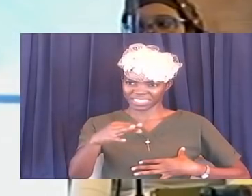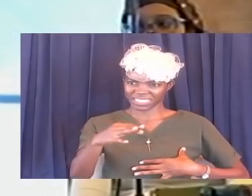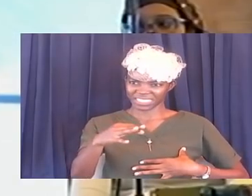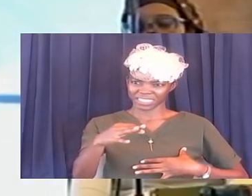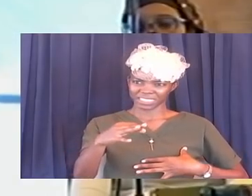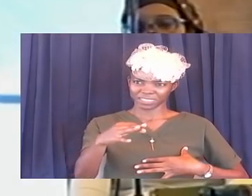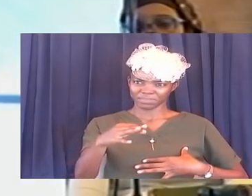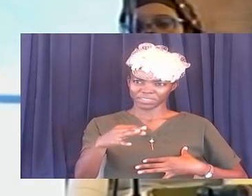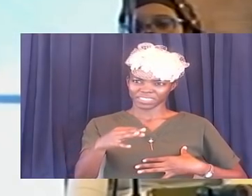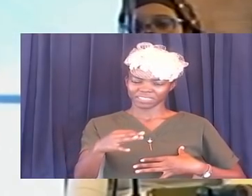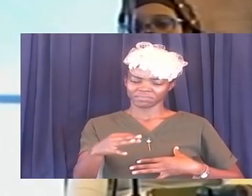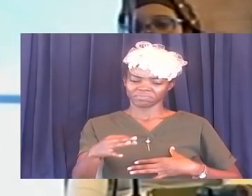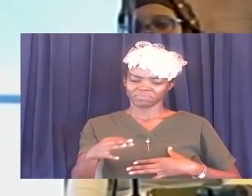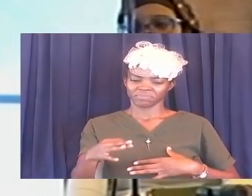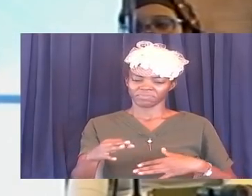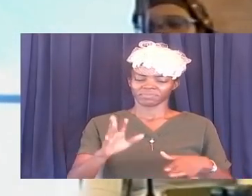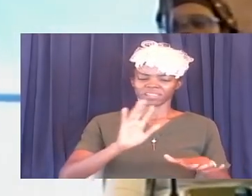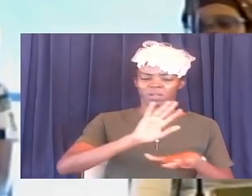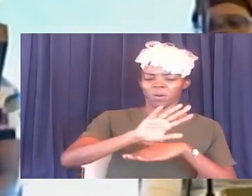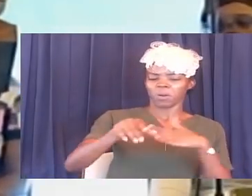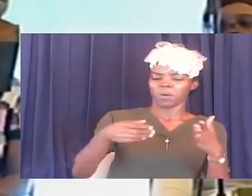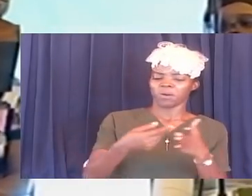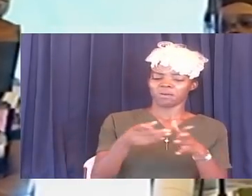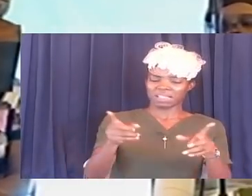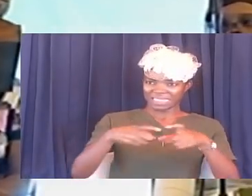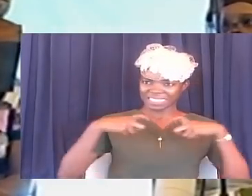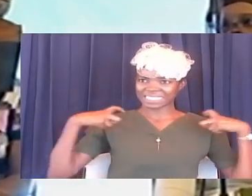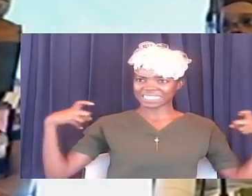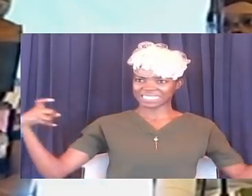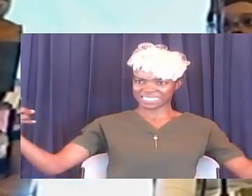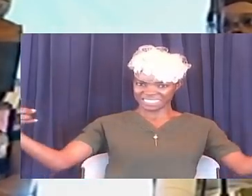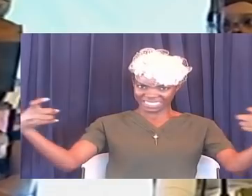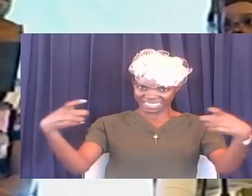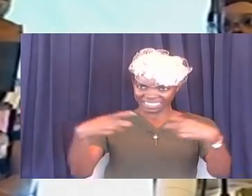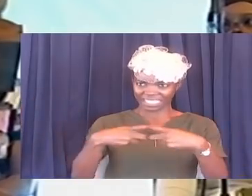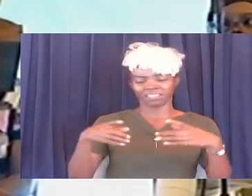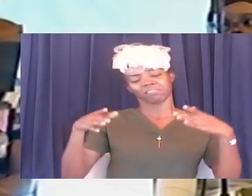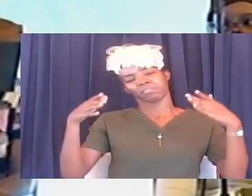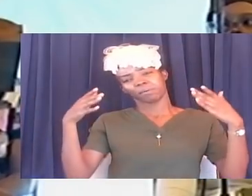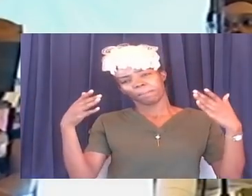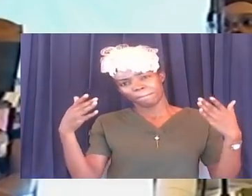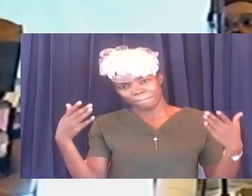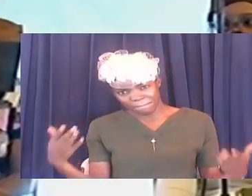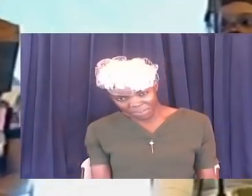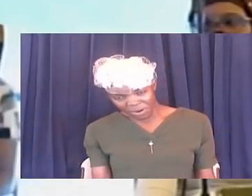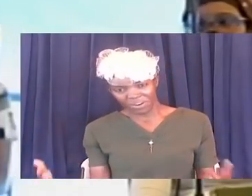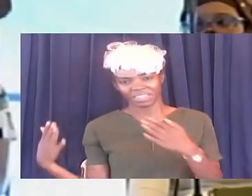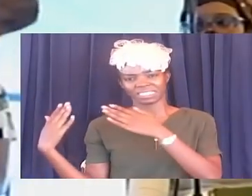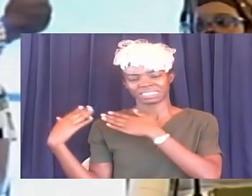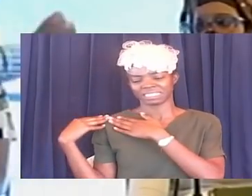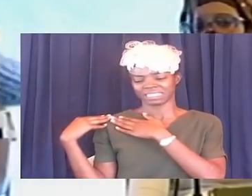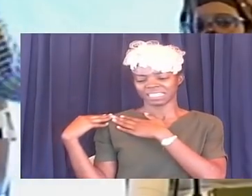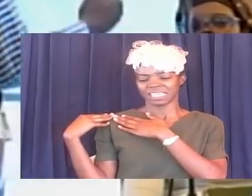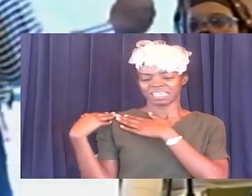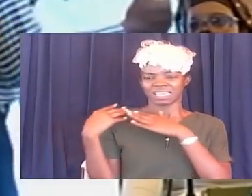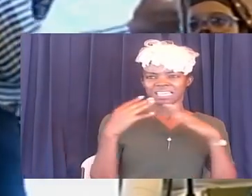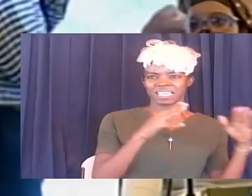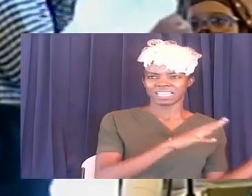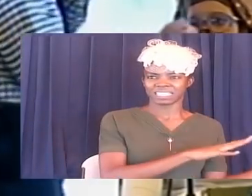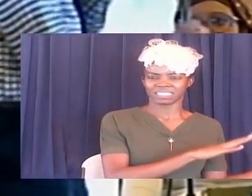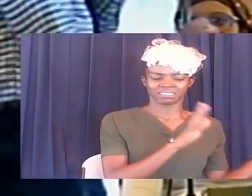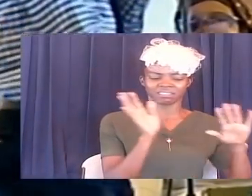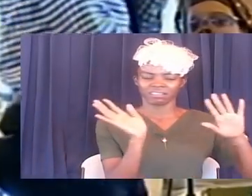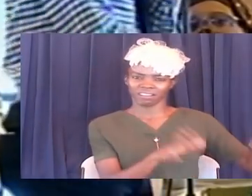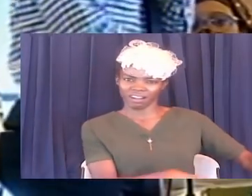hallelujah, all the baggage is gone, hallelujah. You know, it takes a lot to walk with the burden